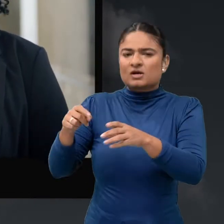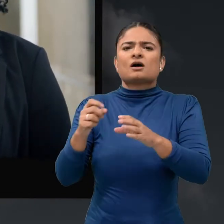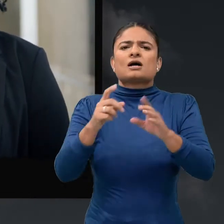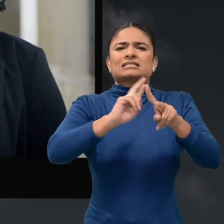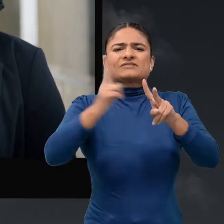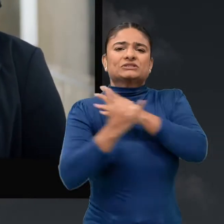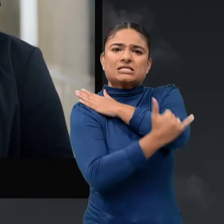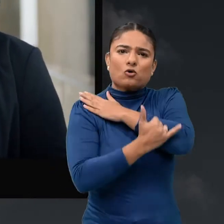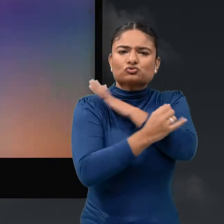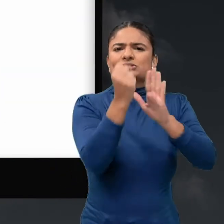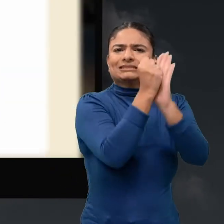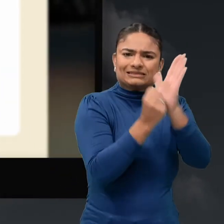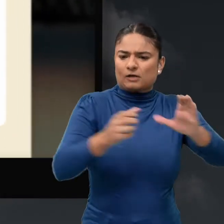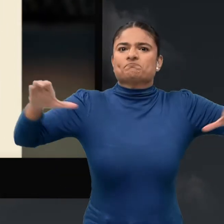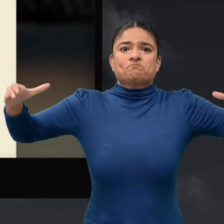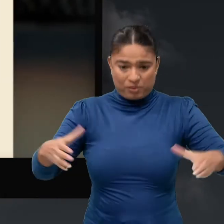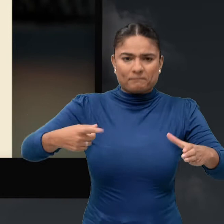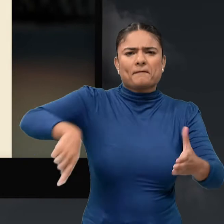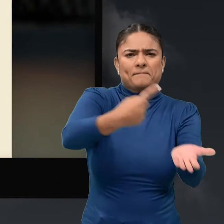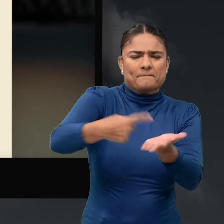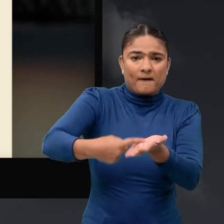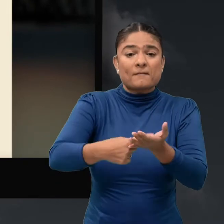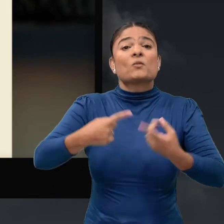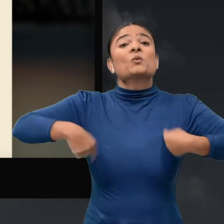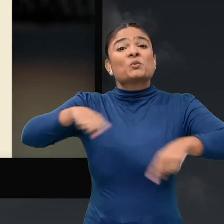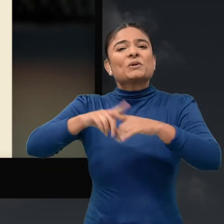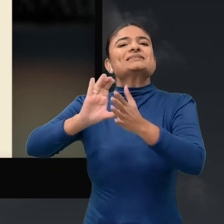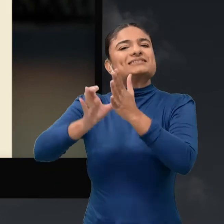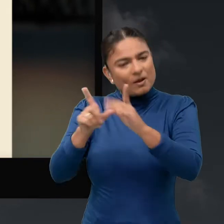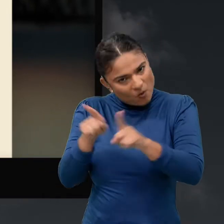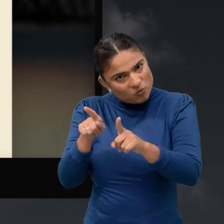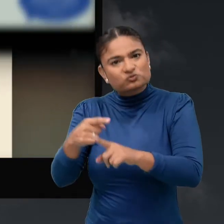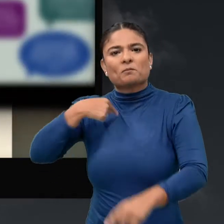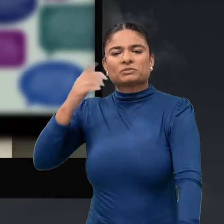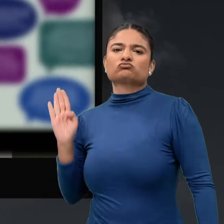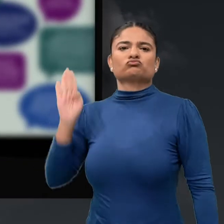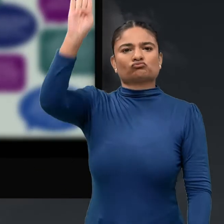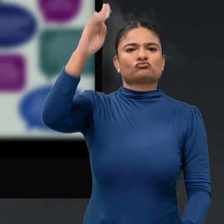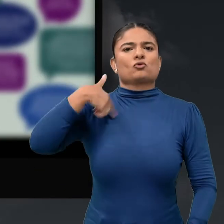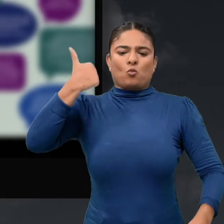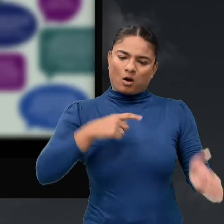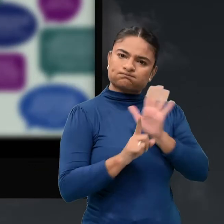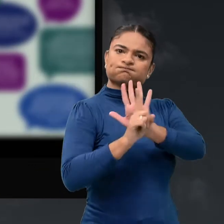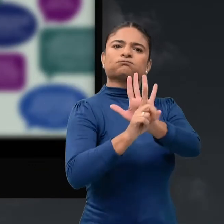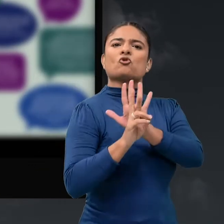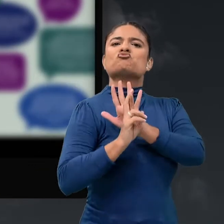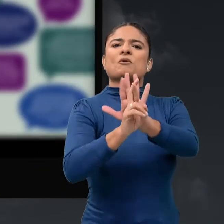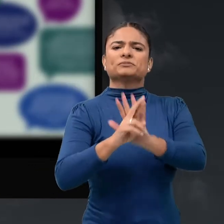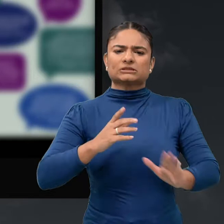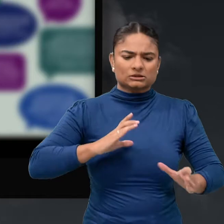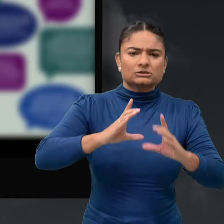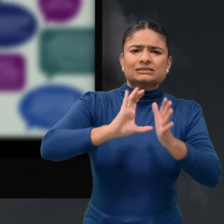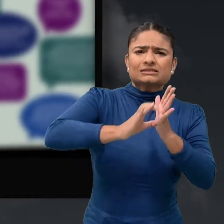states from different continents. And then persons with disabilities were also able to have a say in terms of